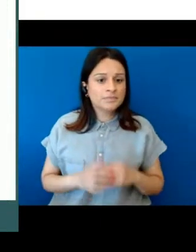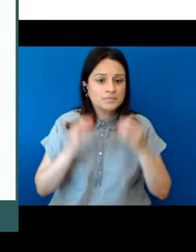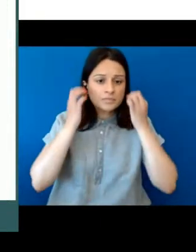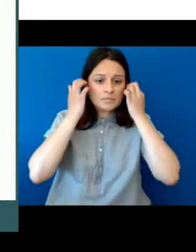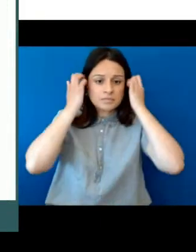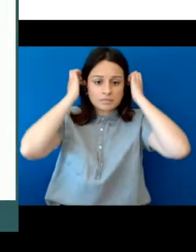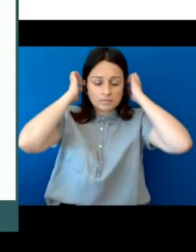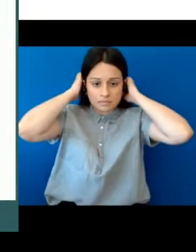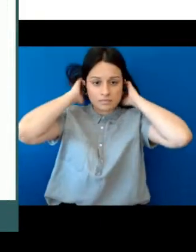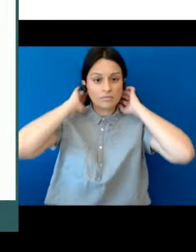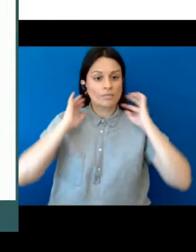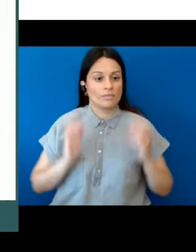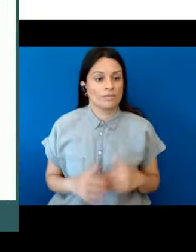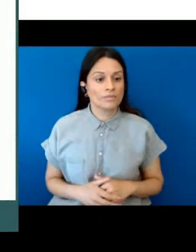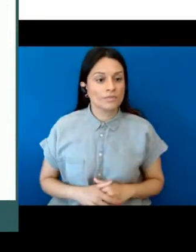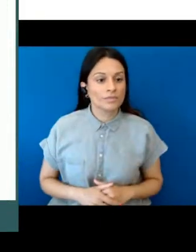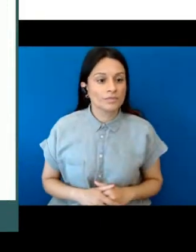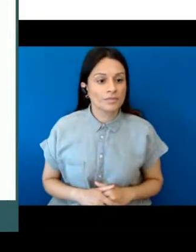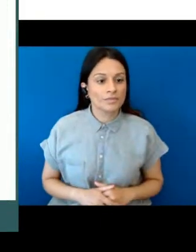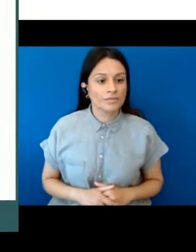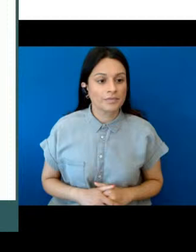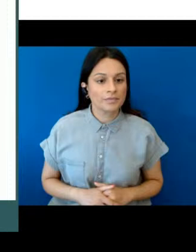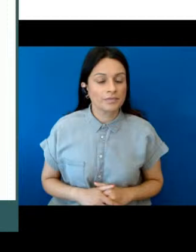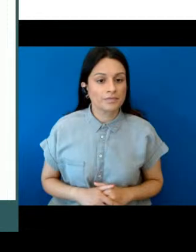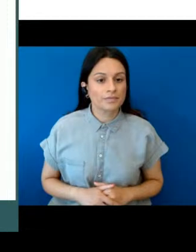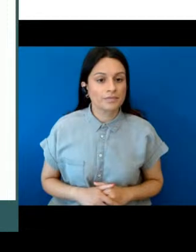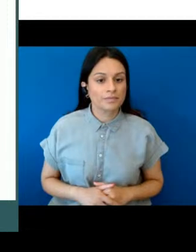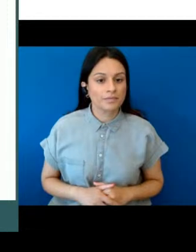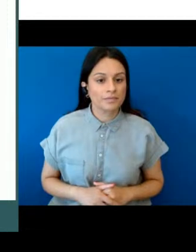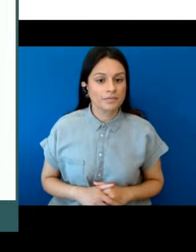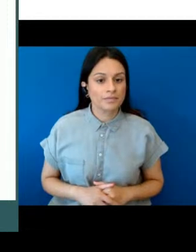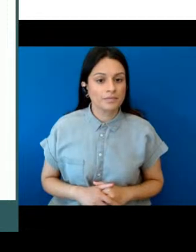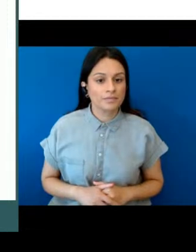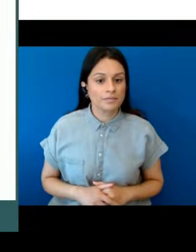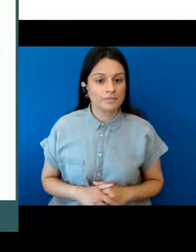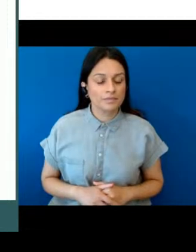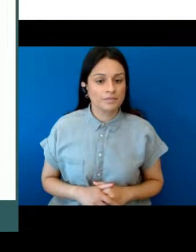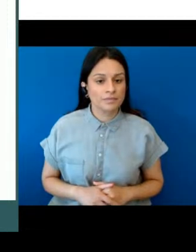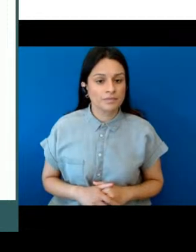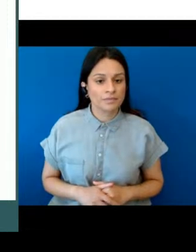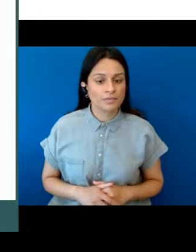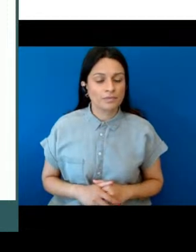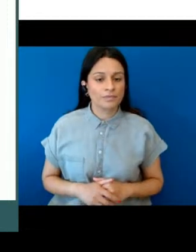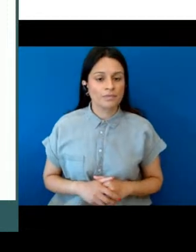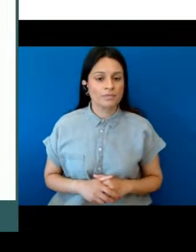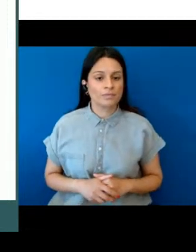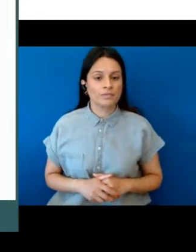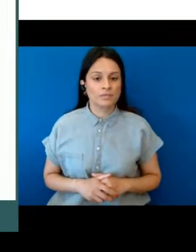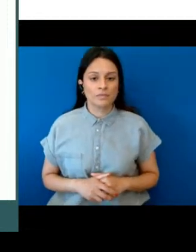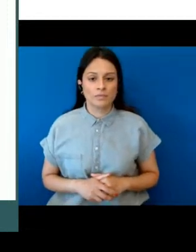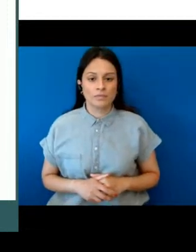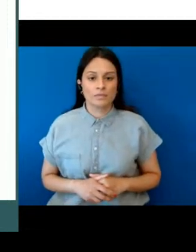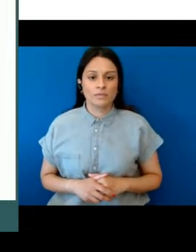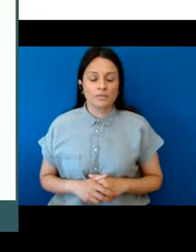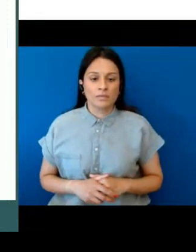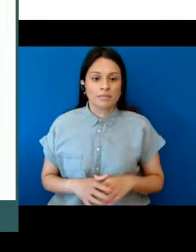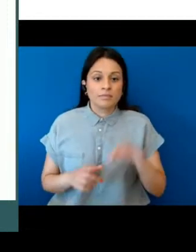So then in terms of specific IgE